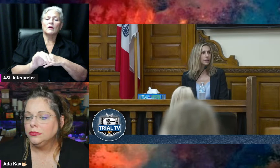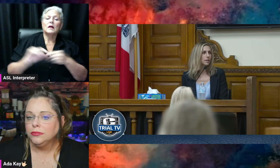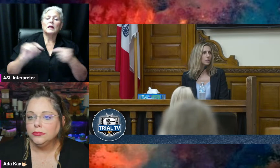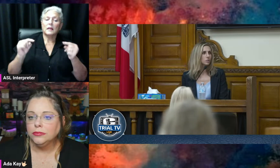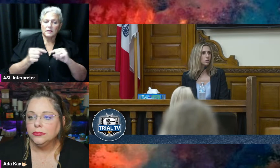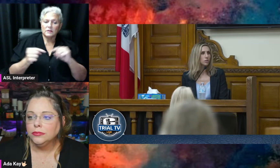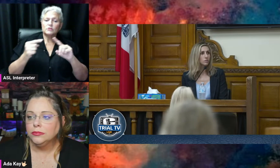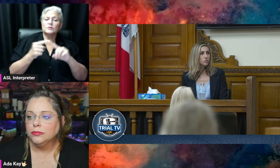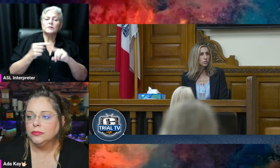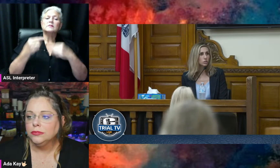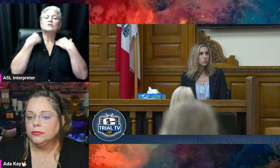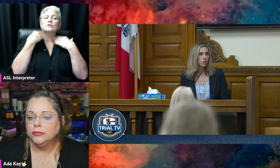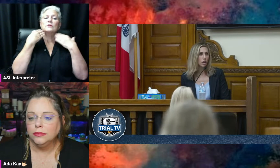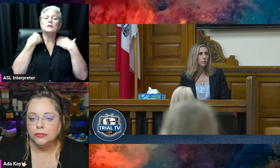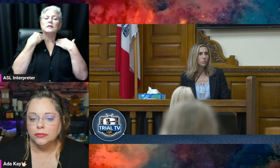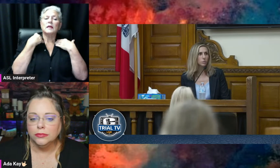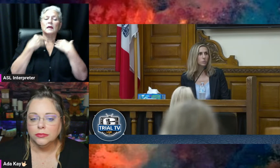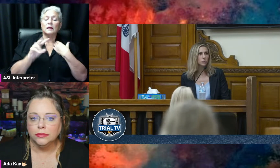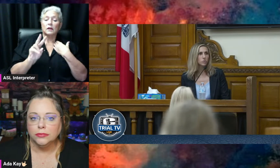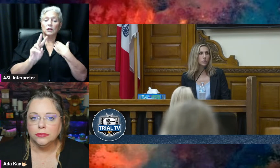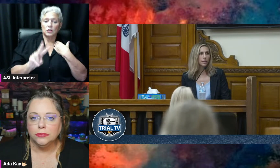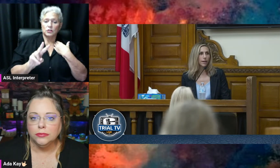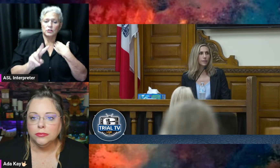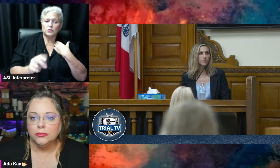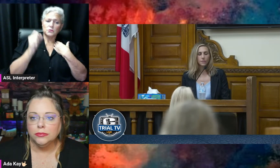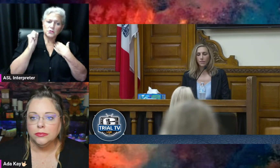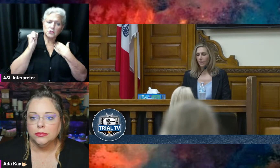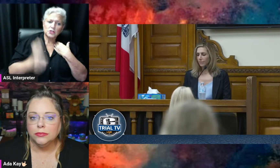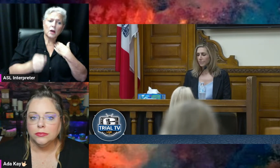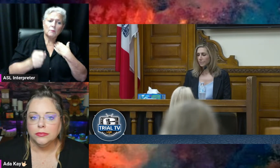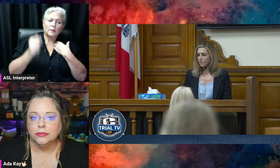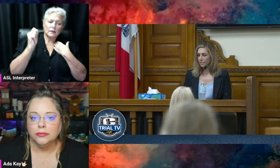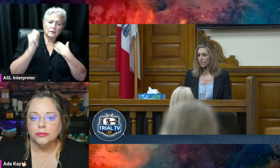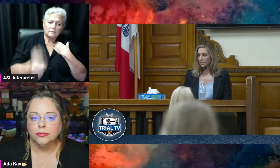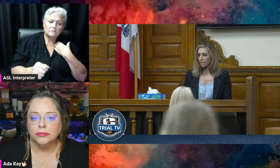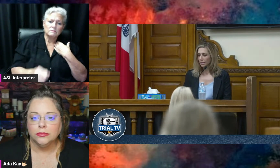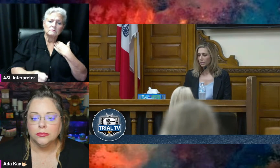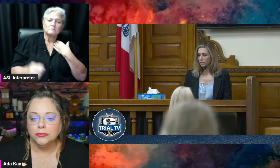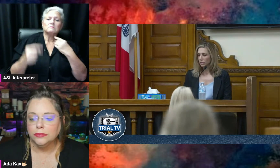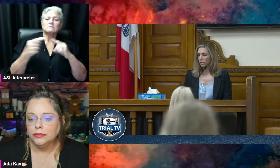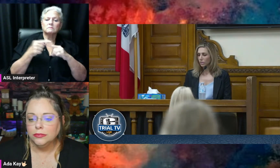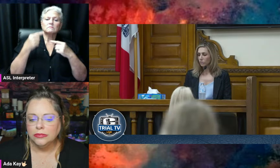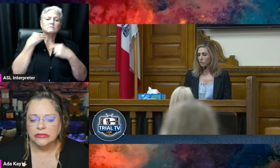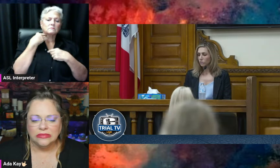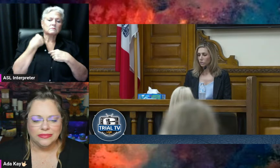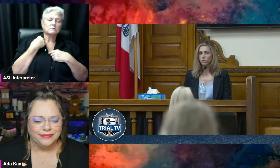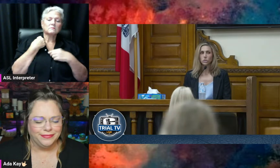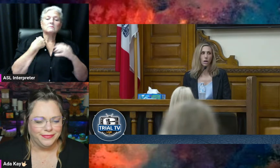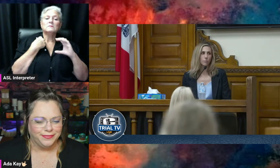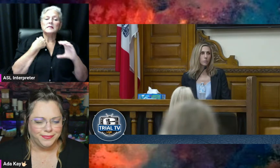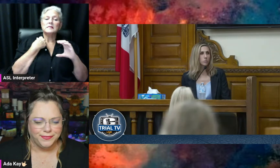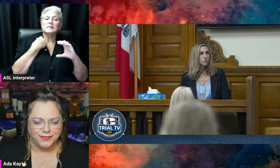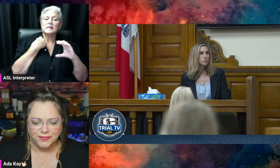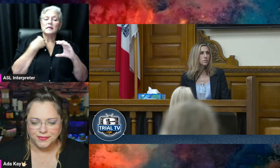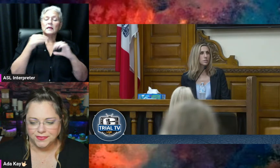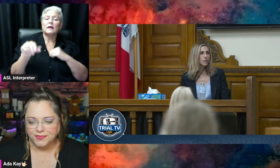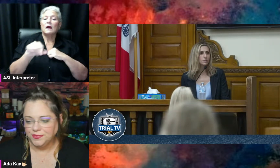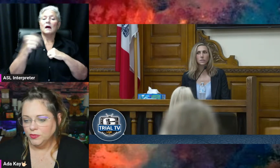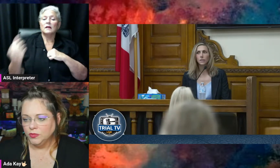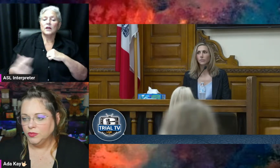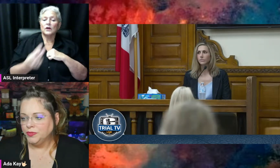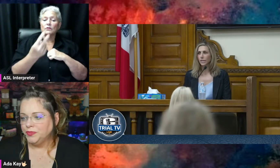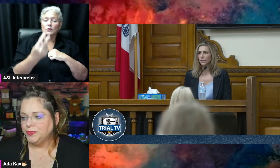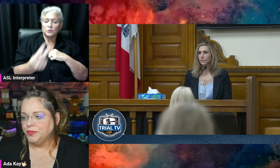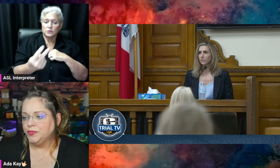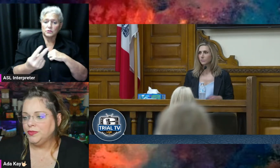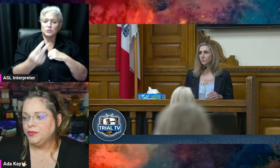to the neck, a total of 2 chopping wounds to the neck. And then C lists another 2 chopping wounds, this